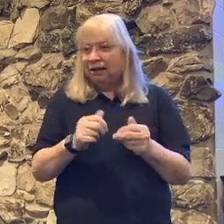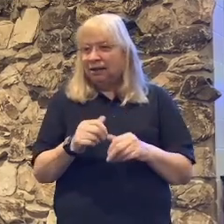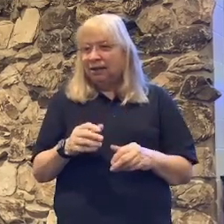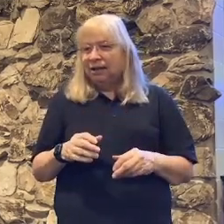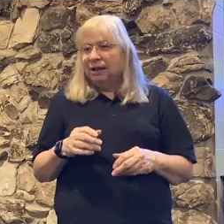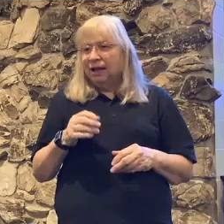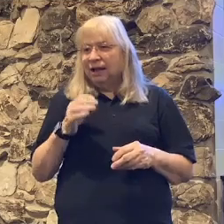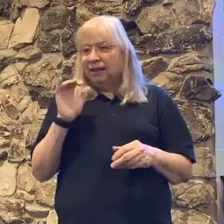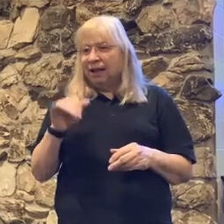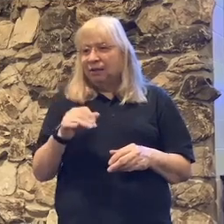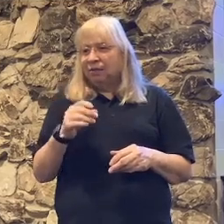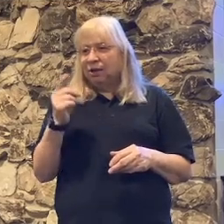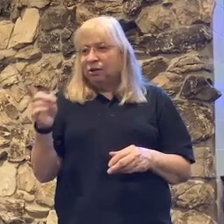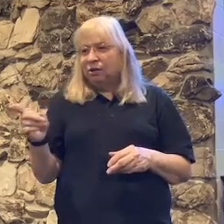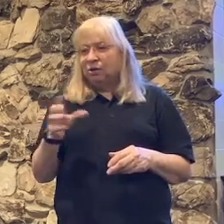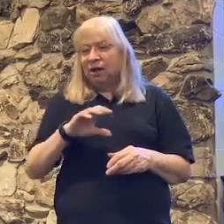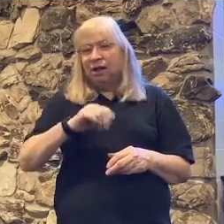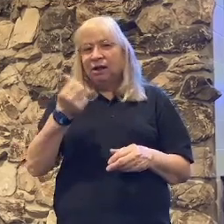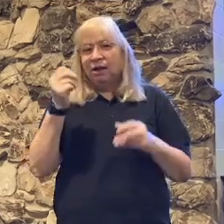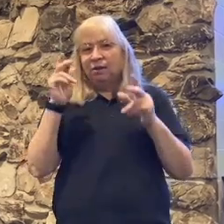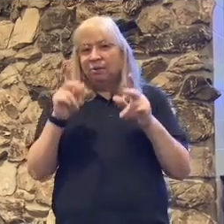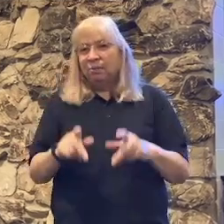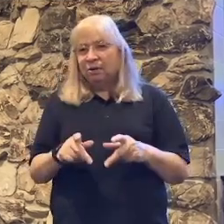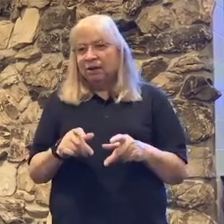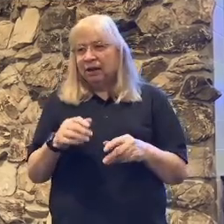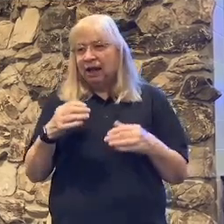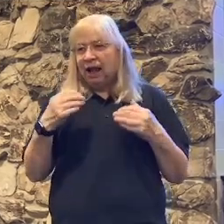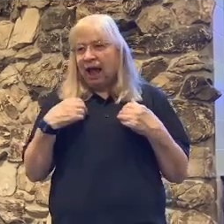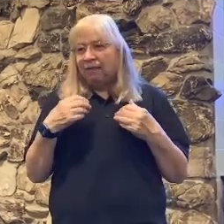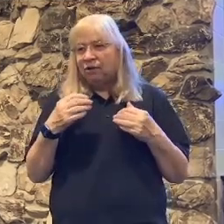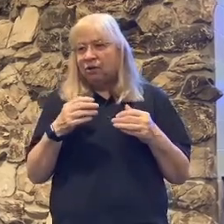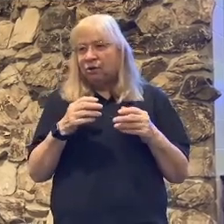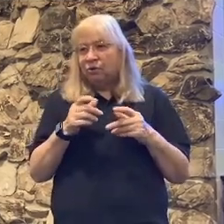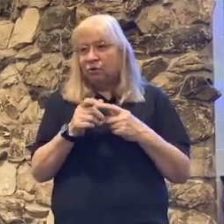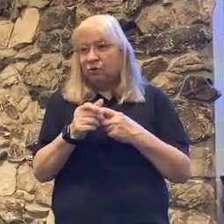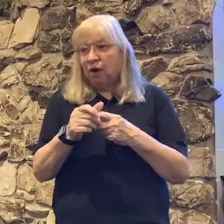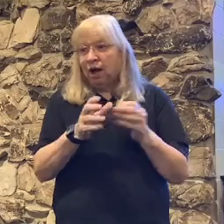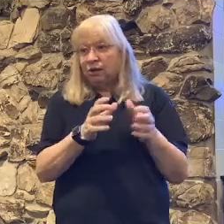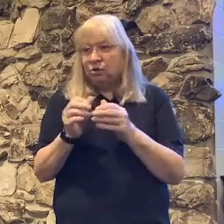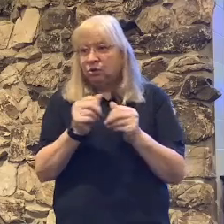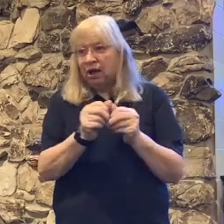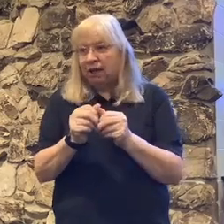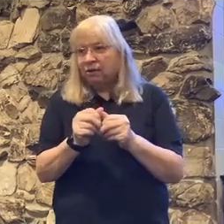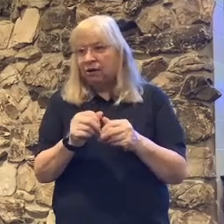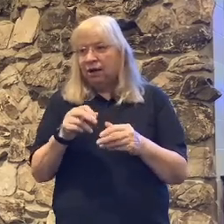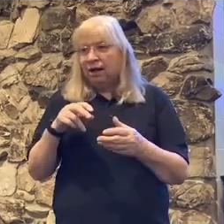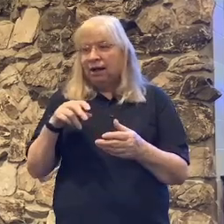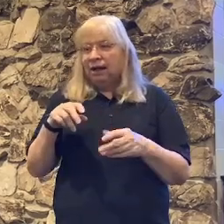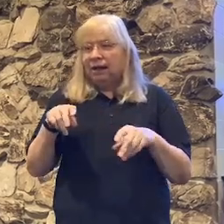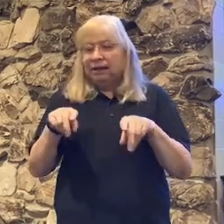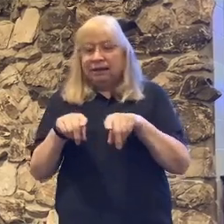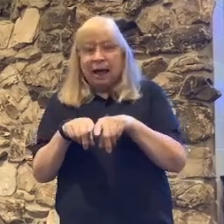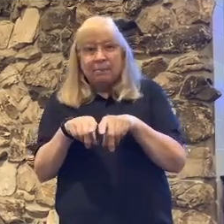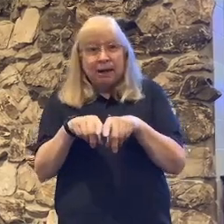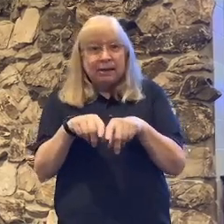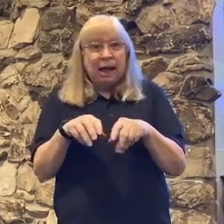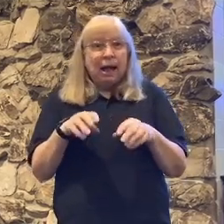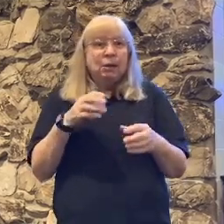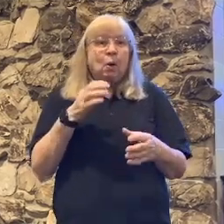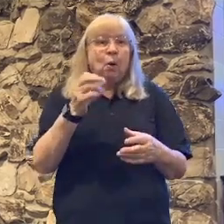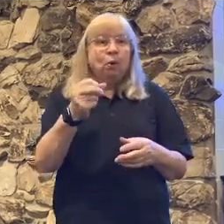That's when you and one other person have to run together, side by side, holding on to each